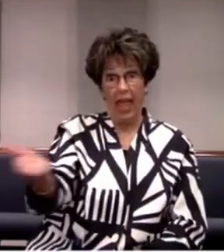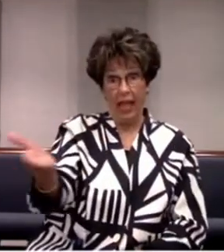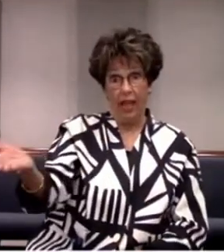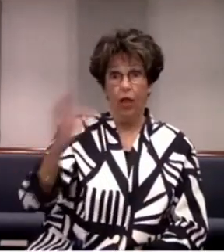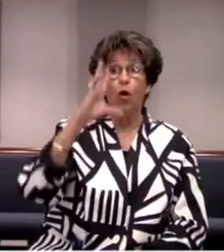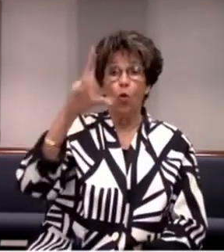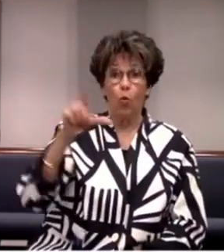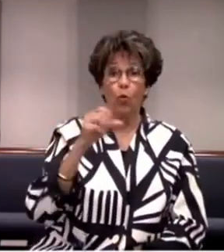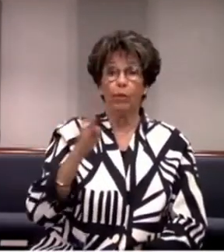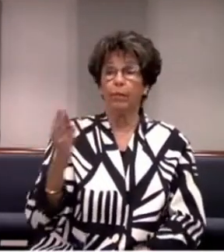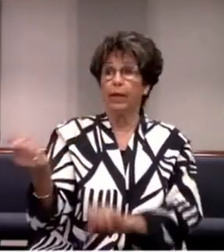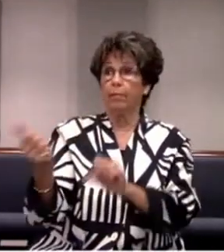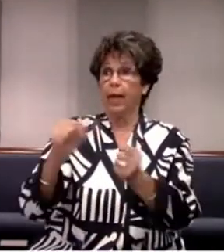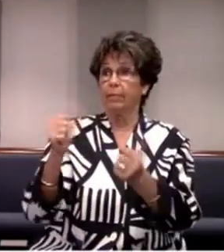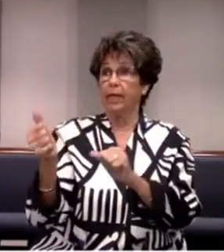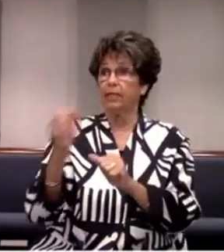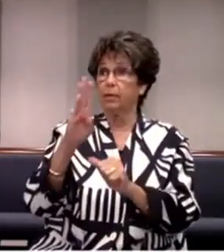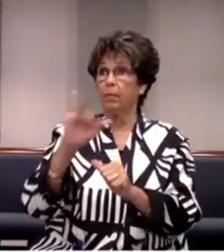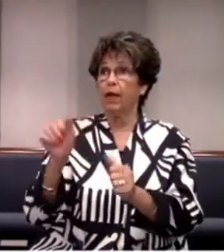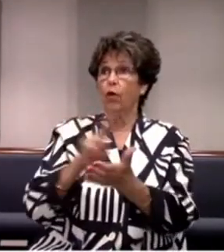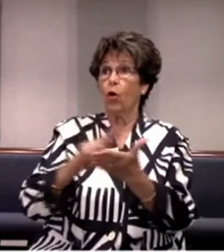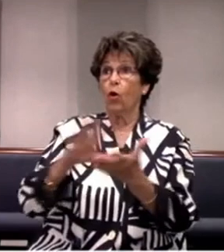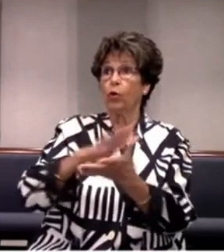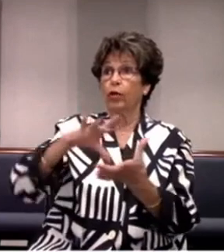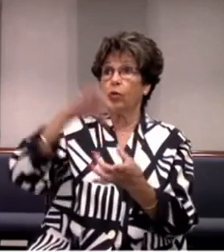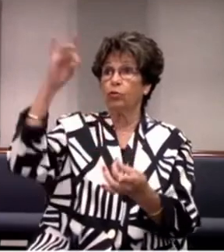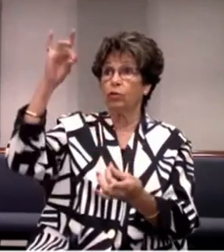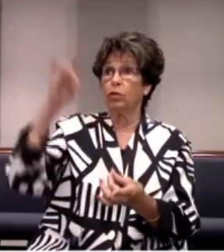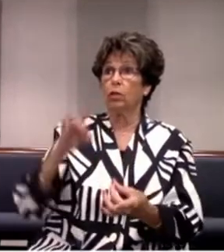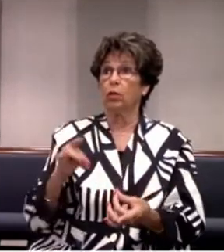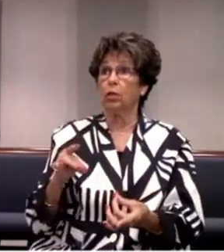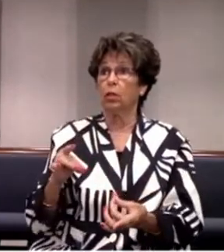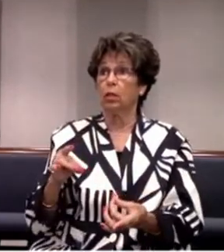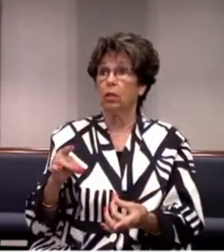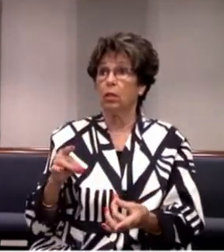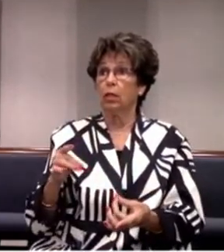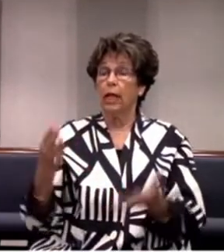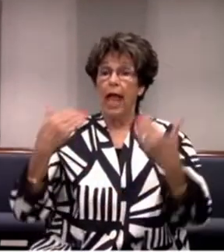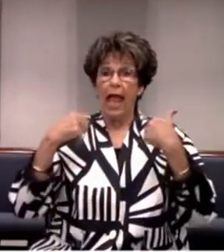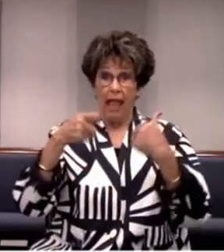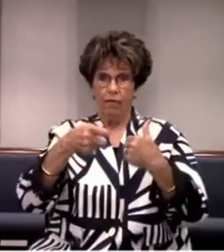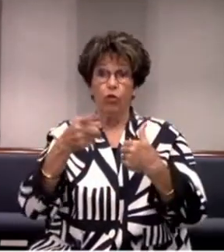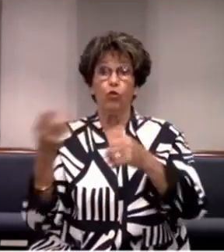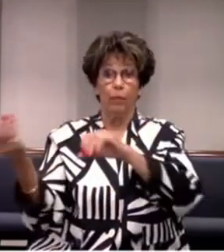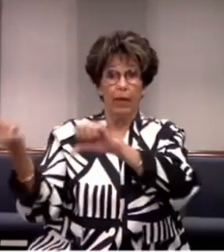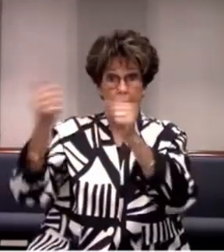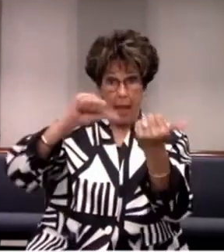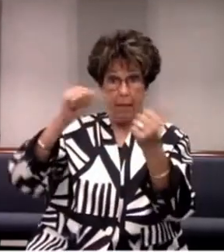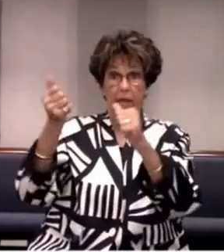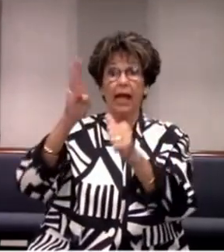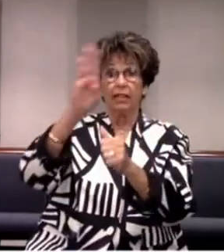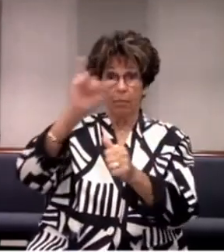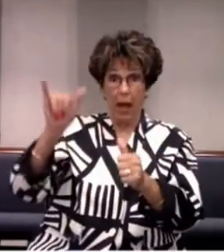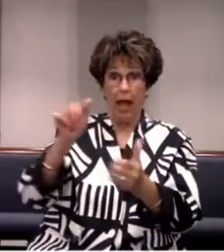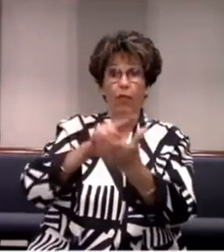my audience, is anybody in here have enough courage to say that you have been baptized by the Holy Ghost?